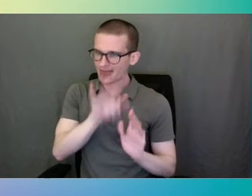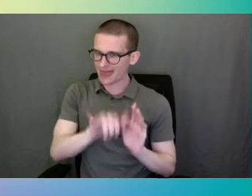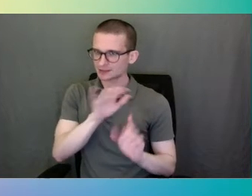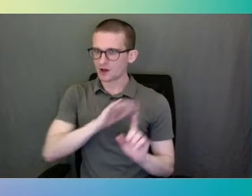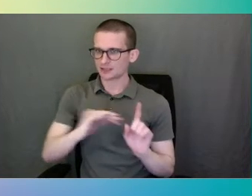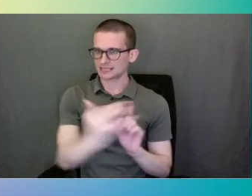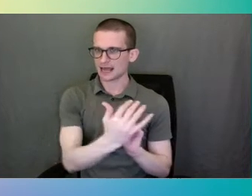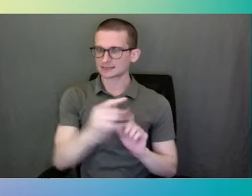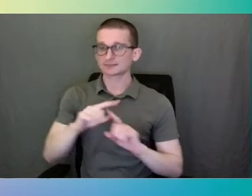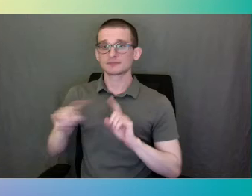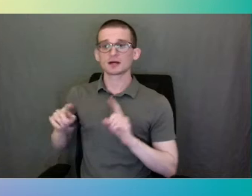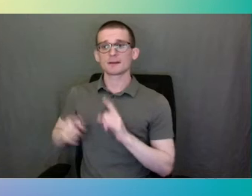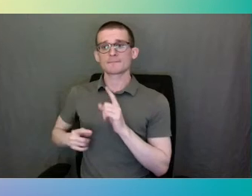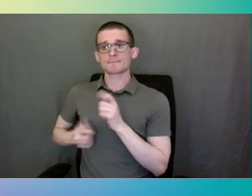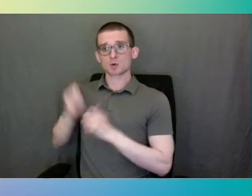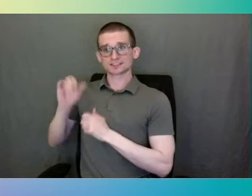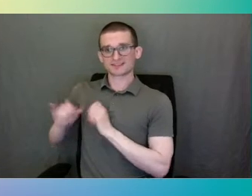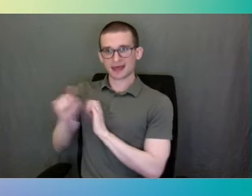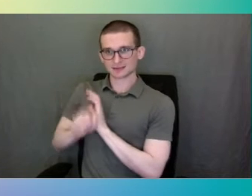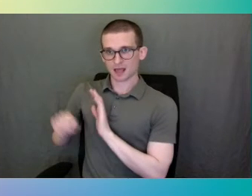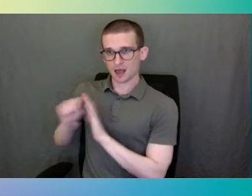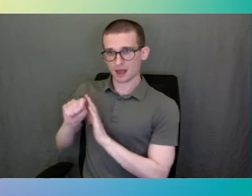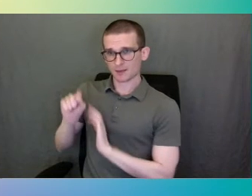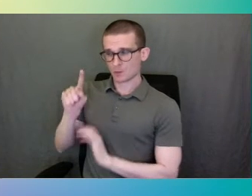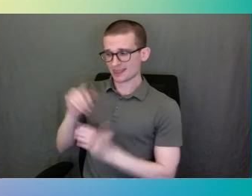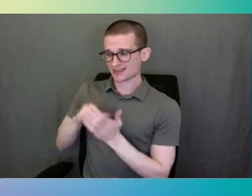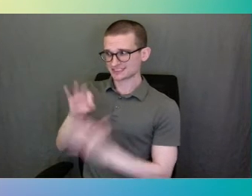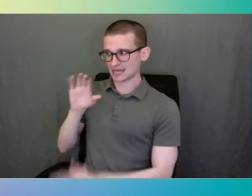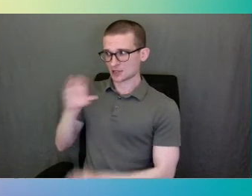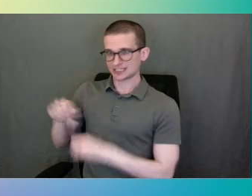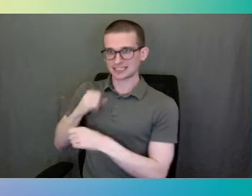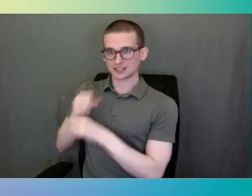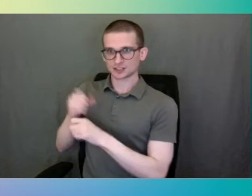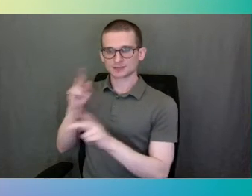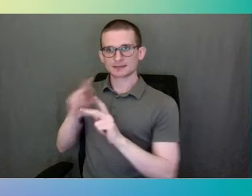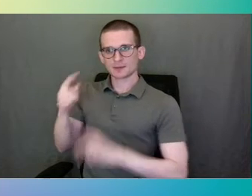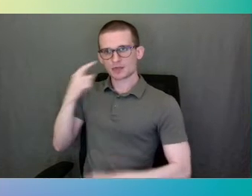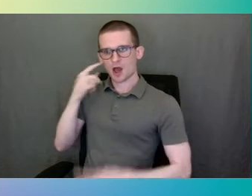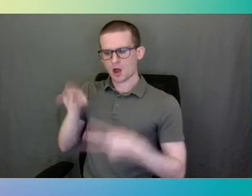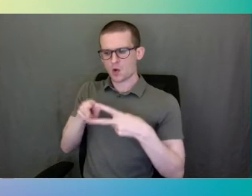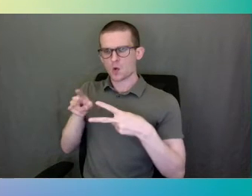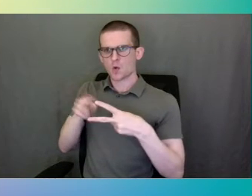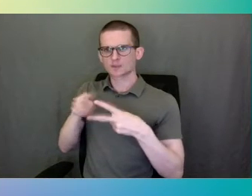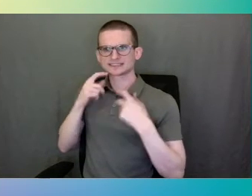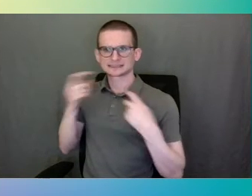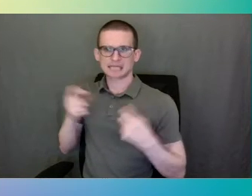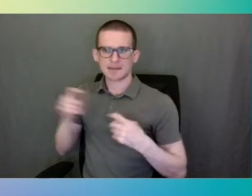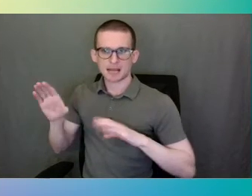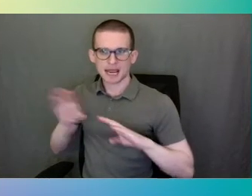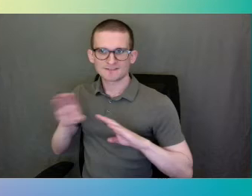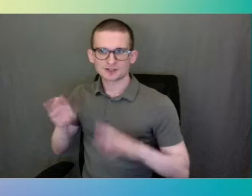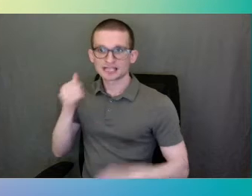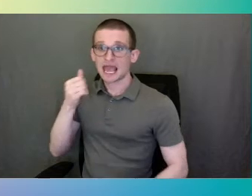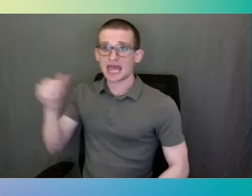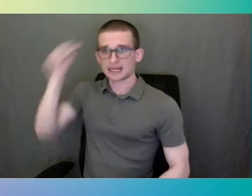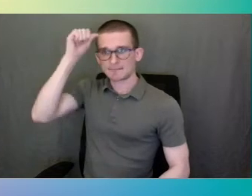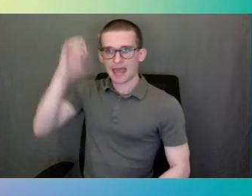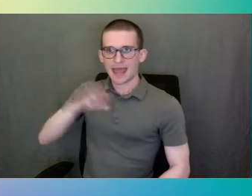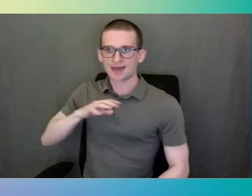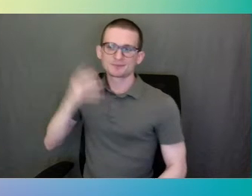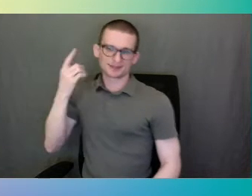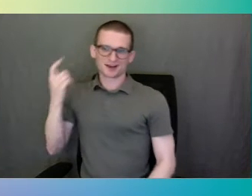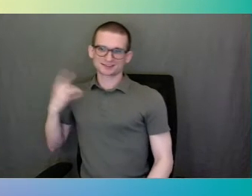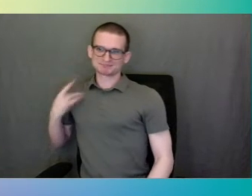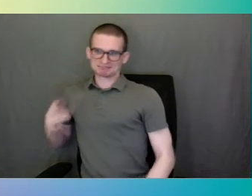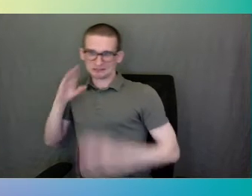period, they were understood as sinful behaviors that any man, because we really only are focused on men, any man